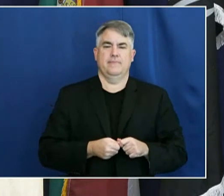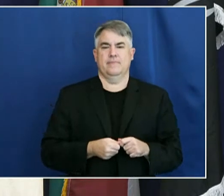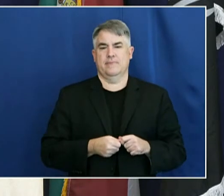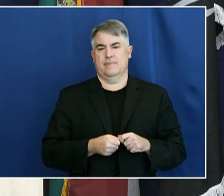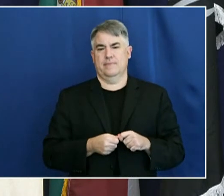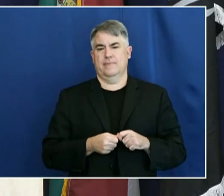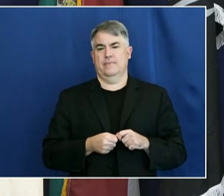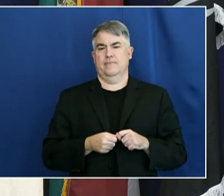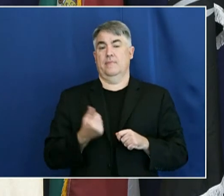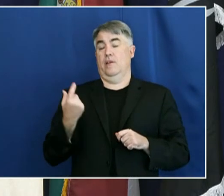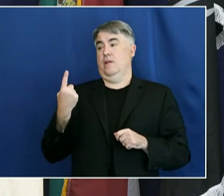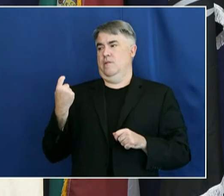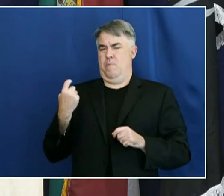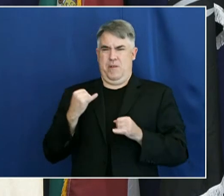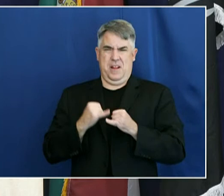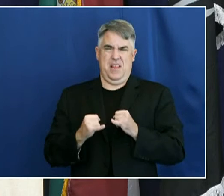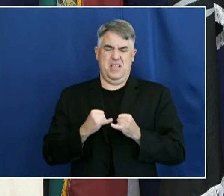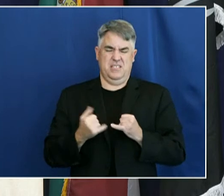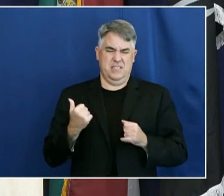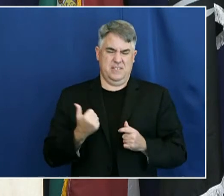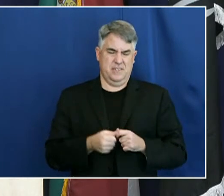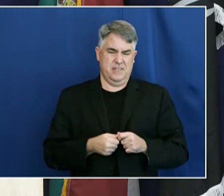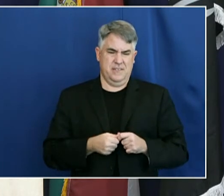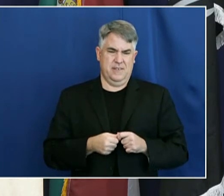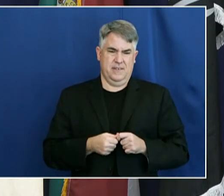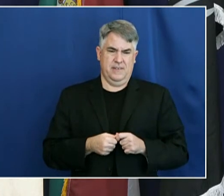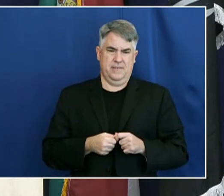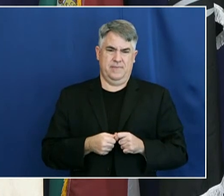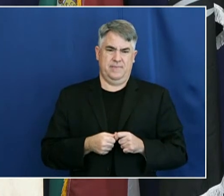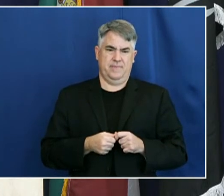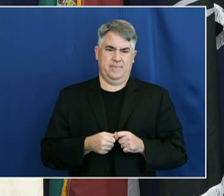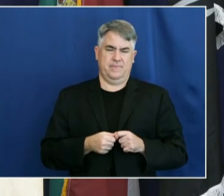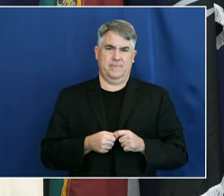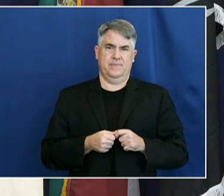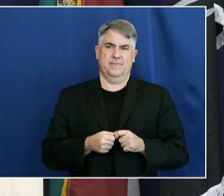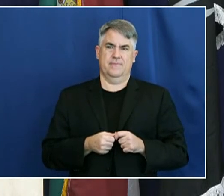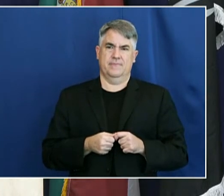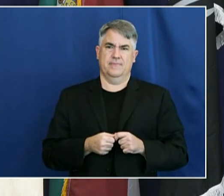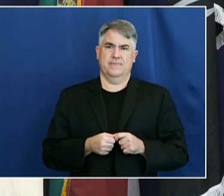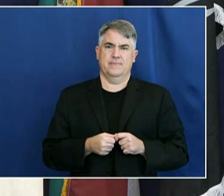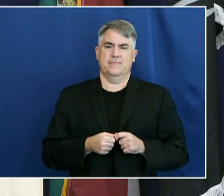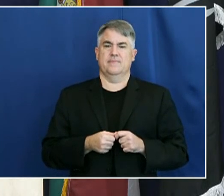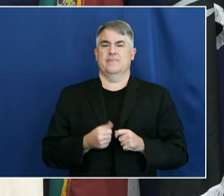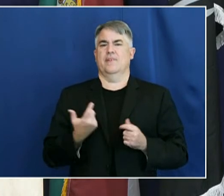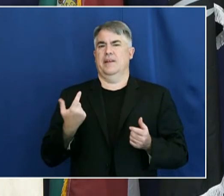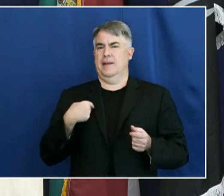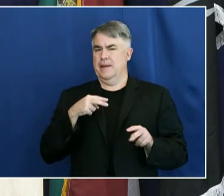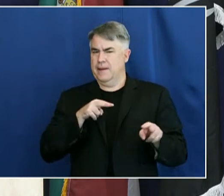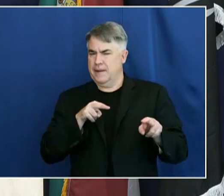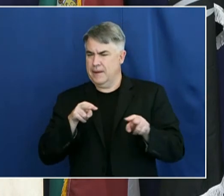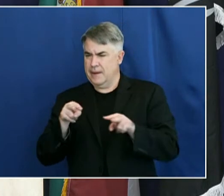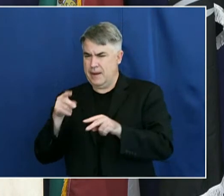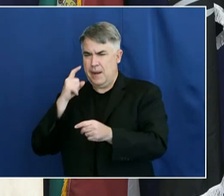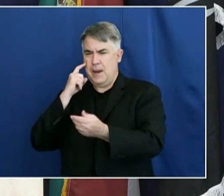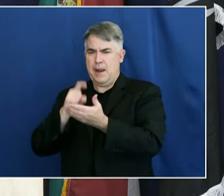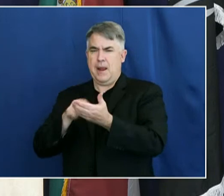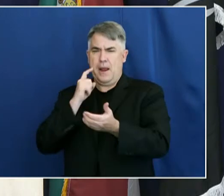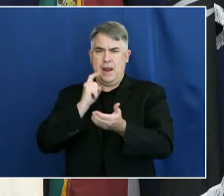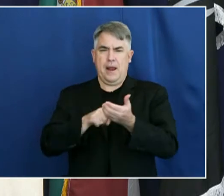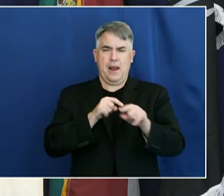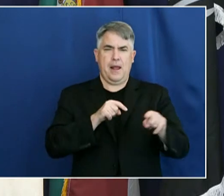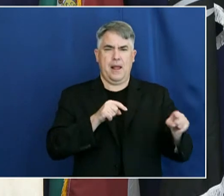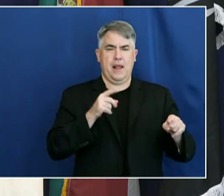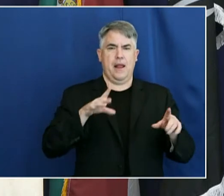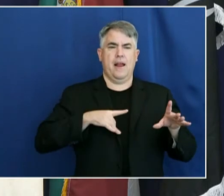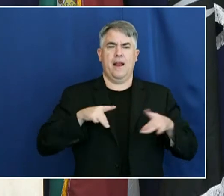here to answer questions on this. We have detected as a county 2 cases of the Brazilian strain,